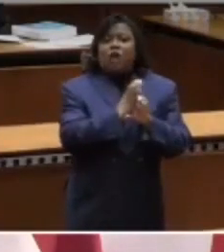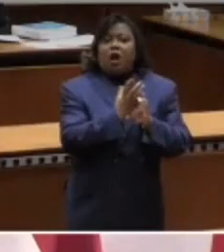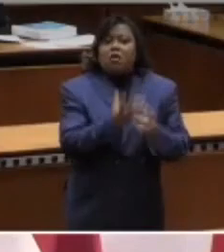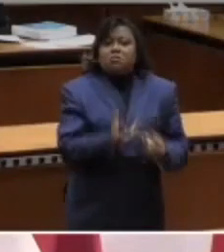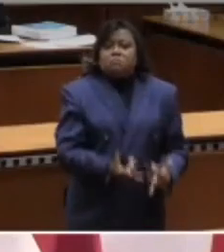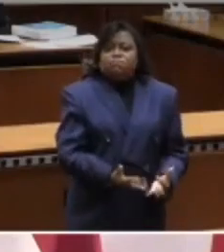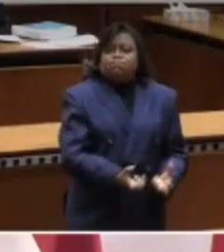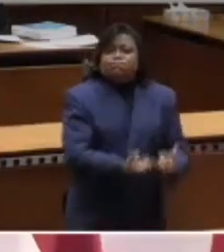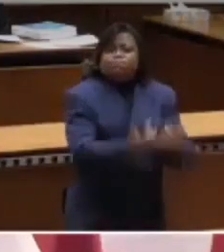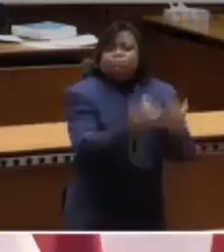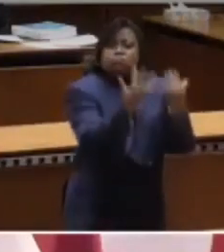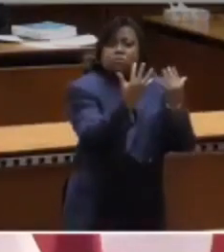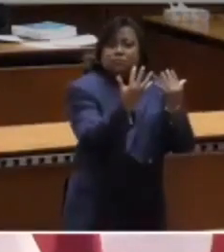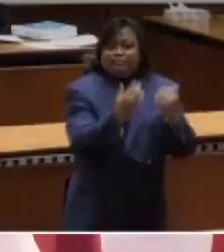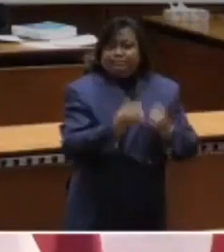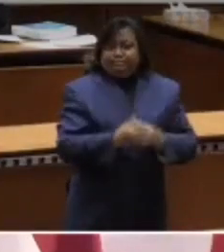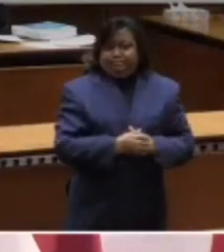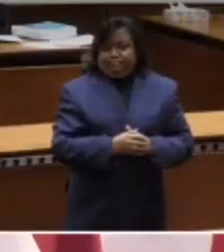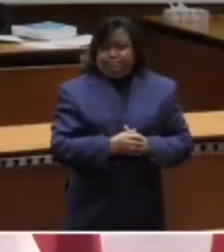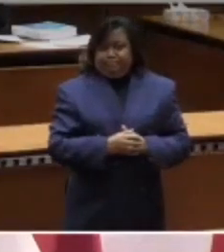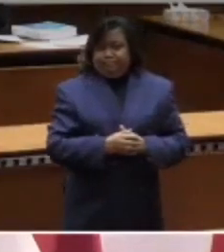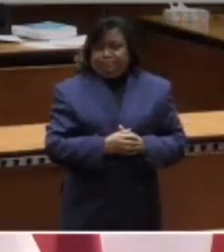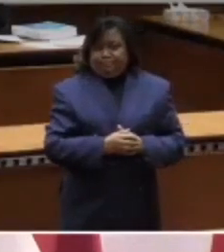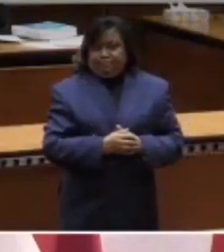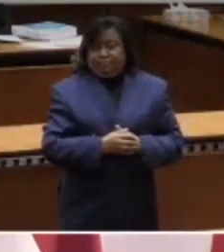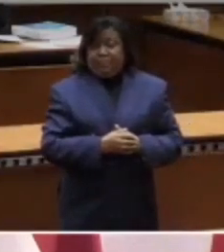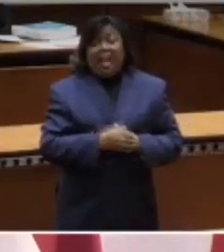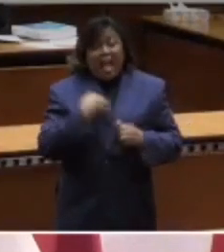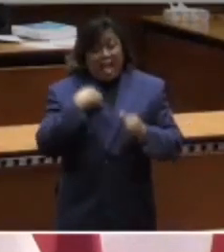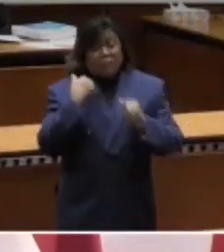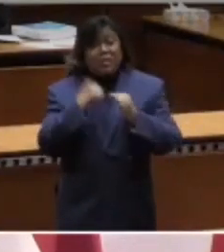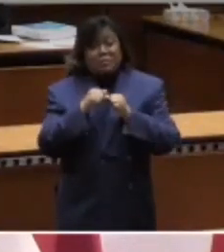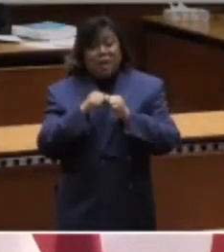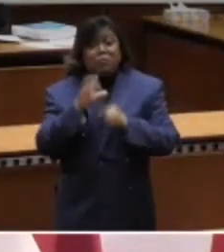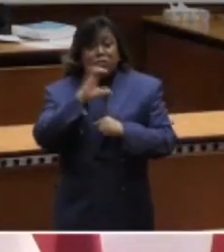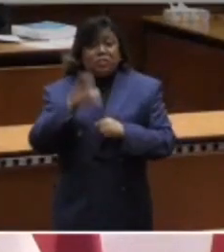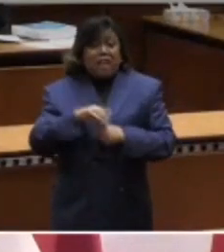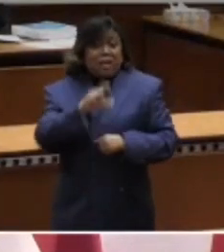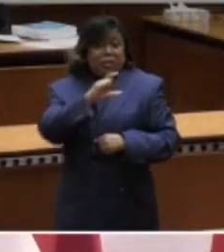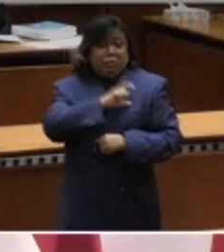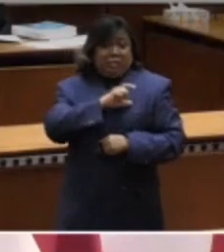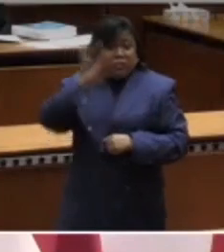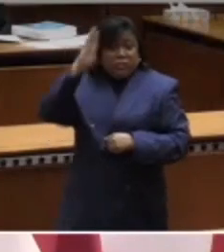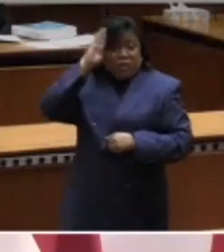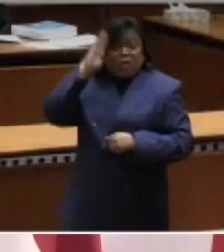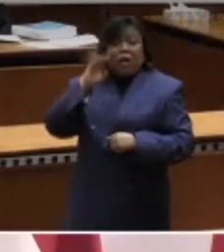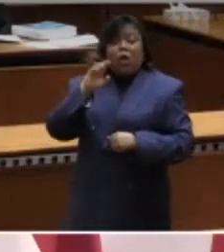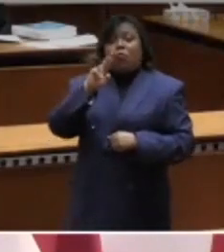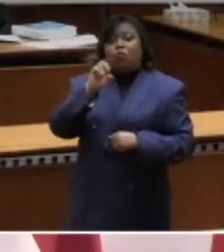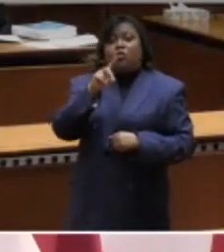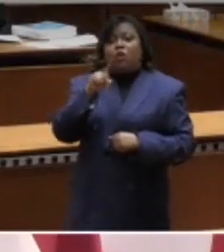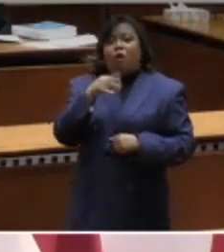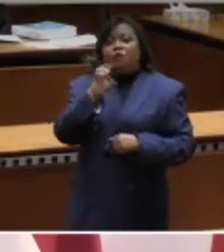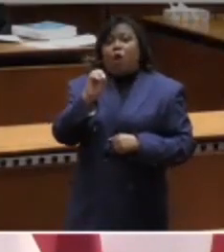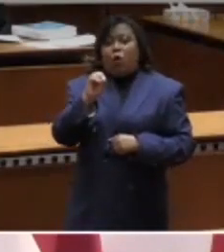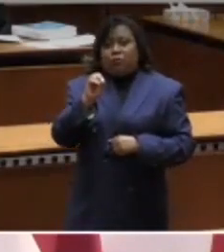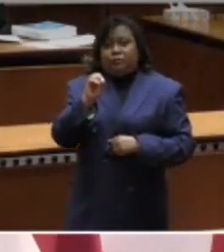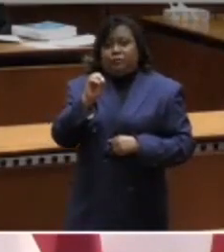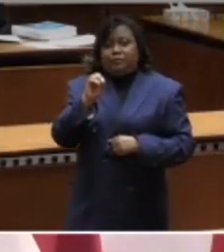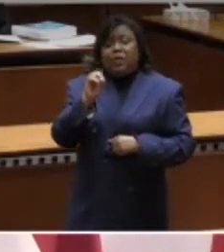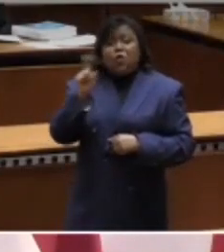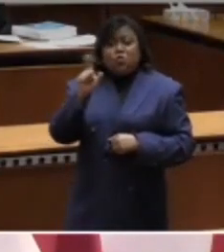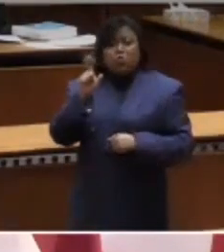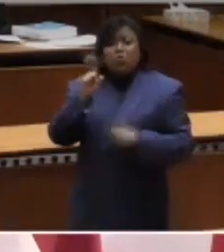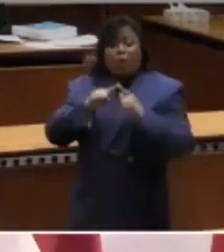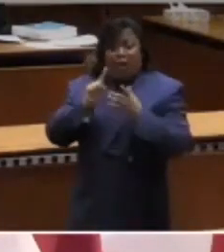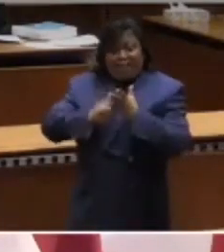vehicle became engulfed in flames. Or remember Chicago Police Sergeant Rodolfo Vargas Jr.,